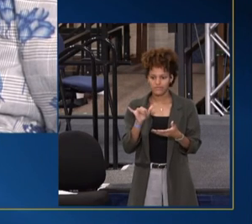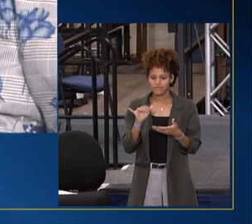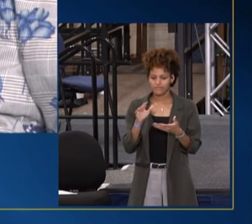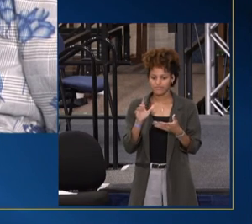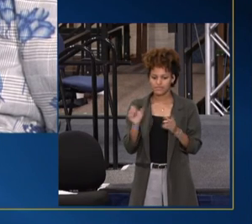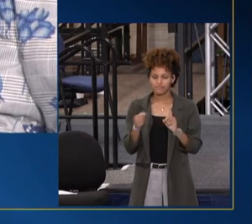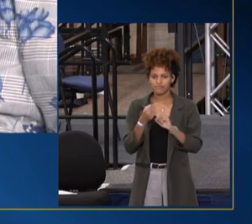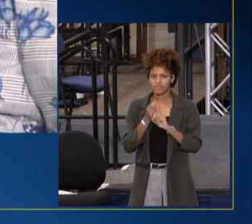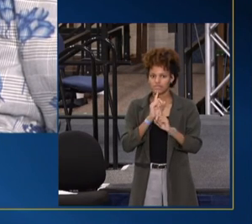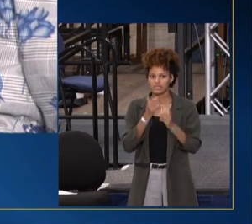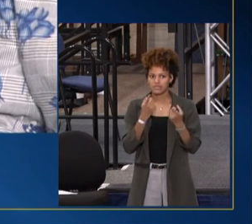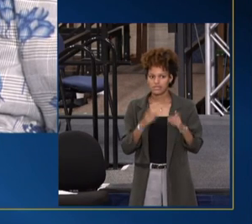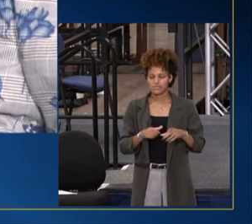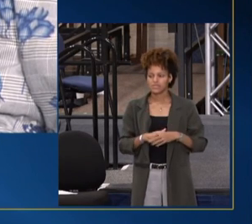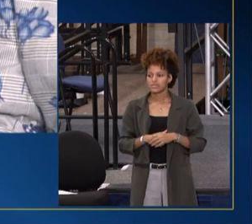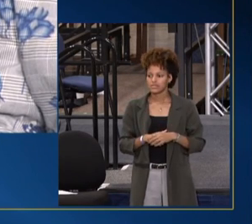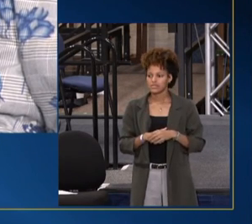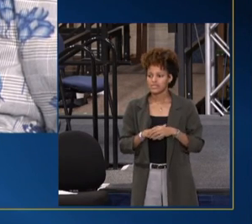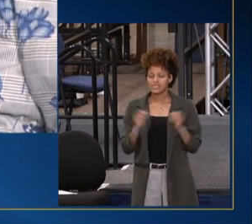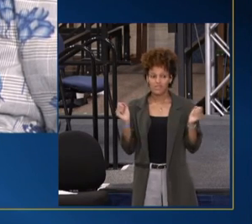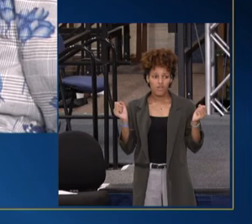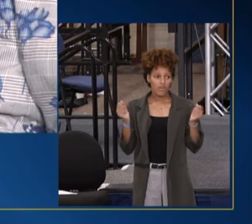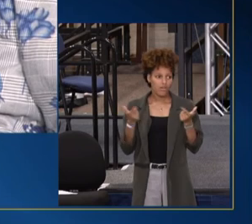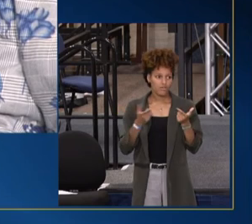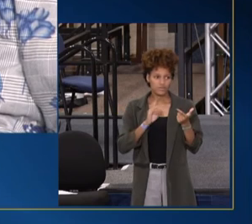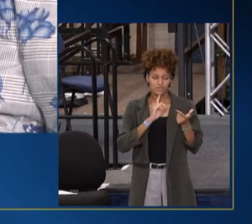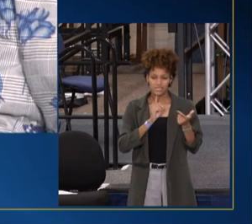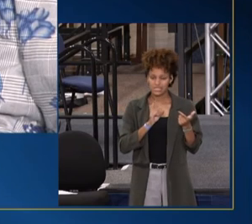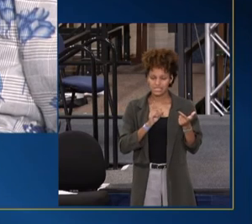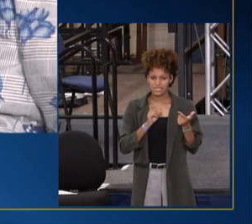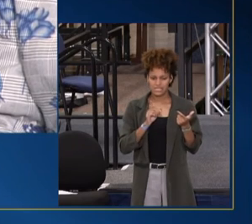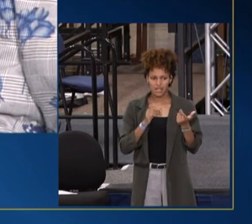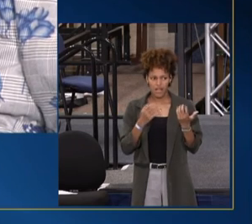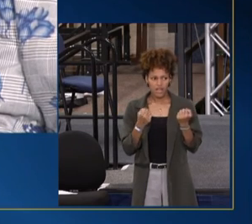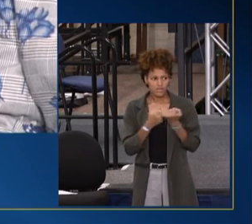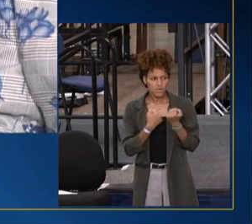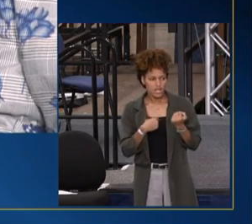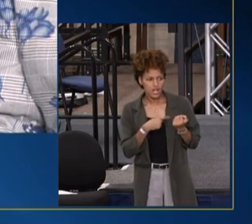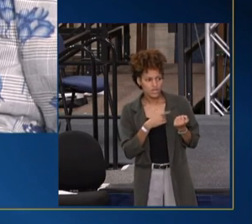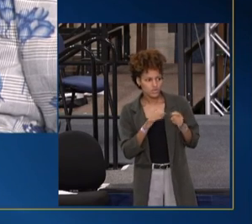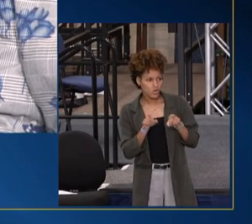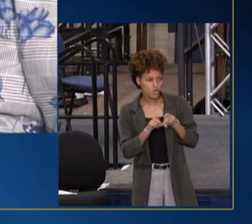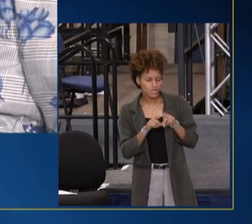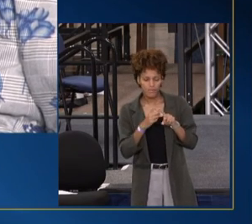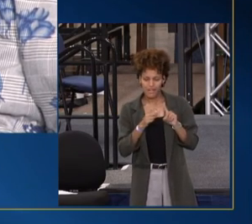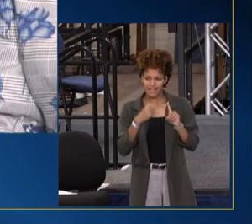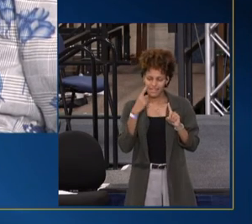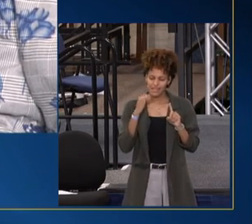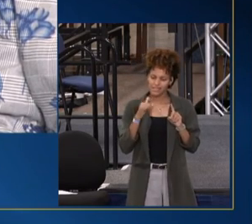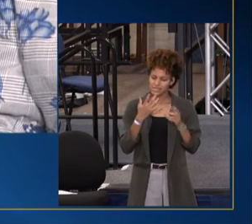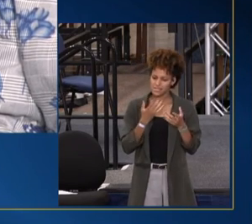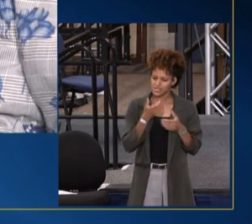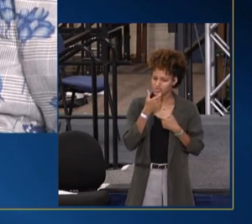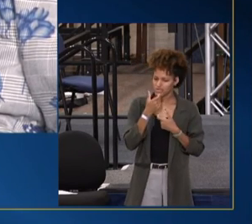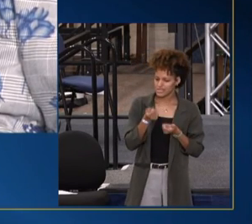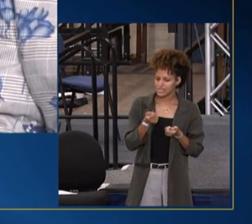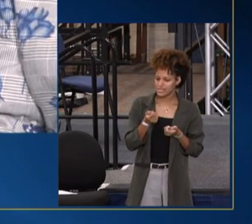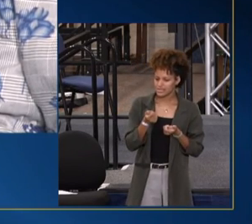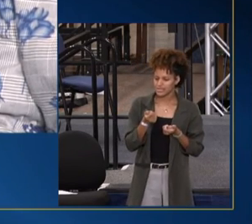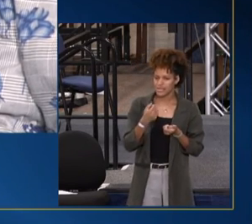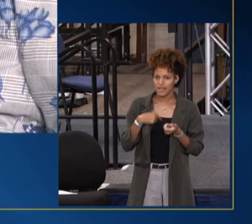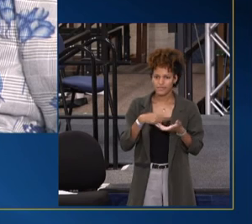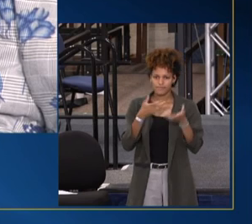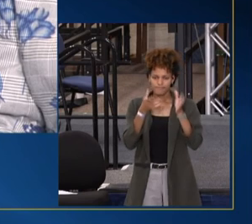case. And they all were standing up for us too. And I think that's really something interesting when I